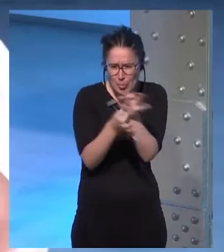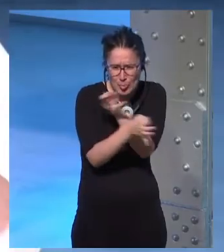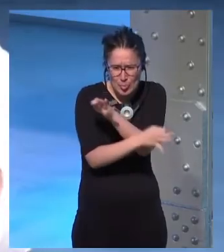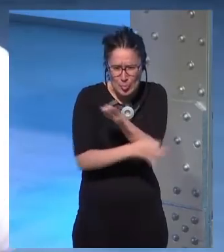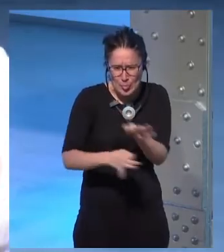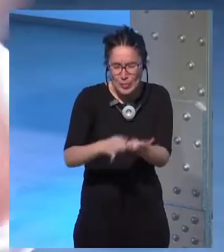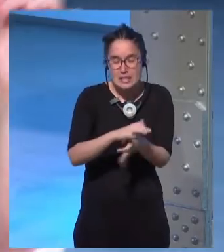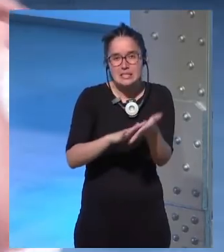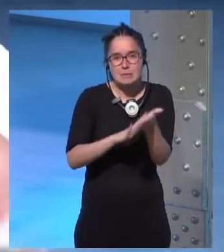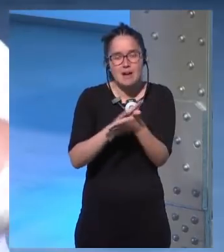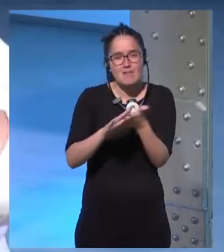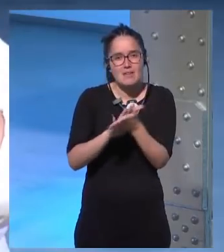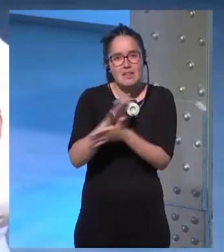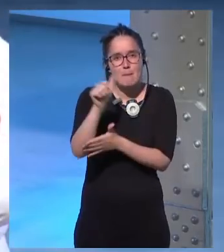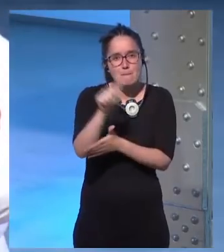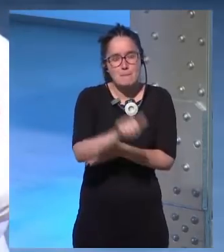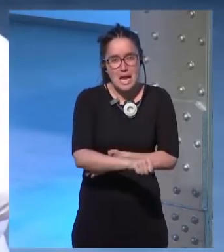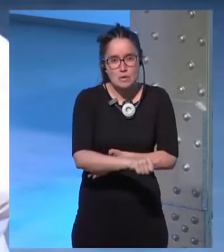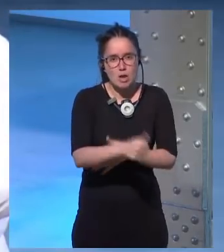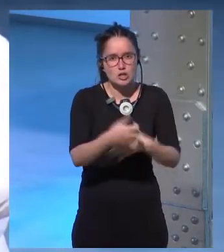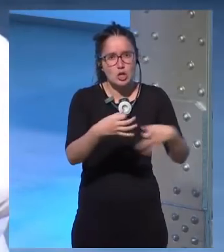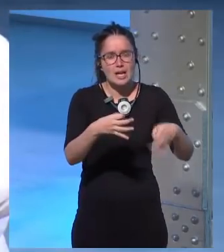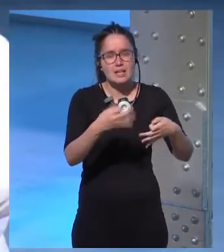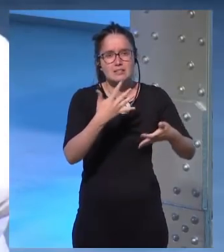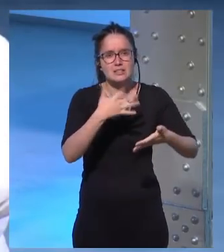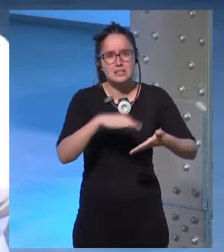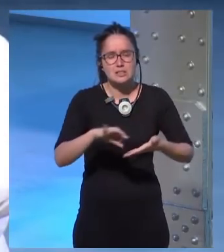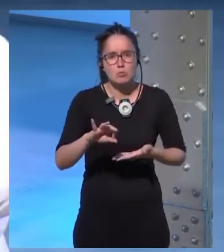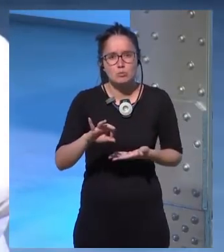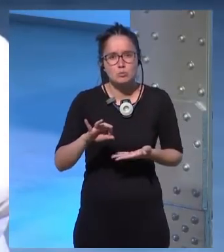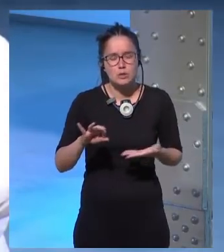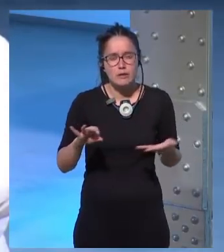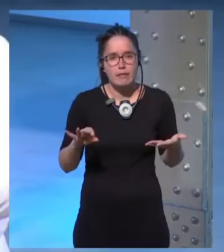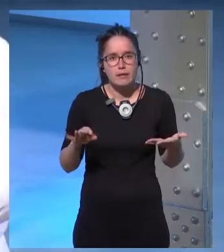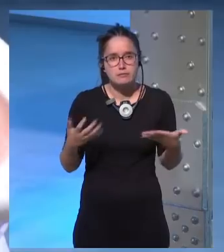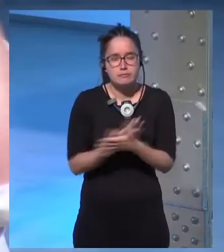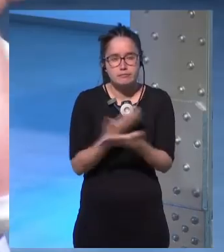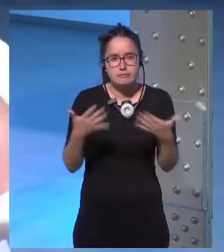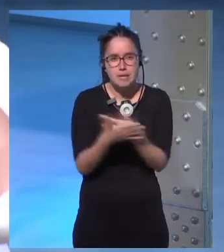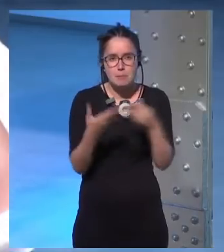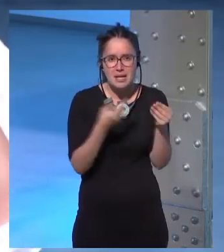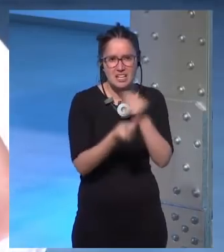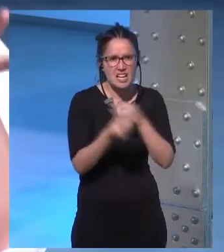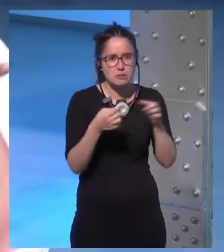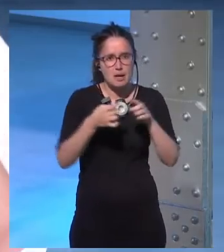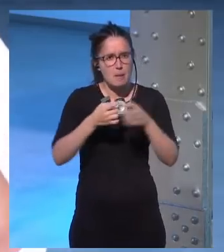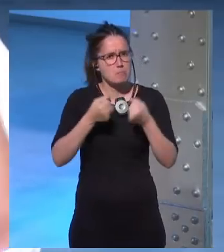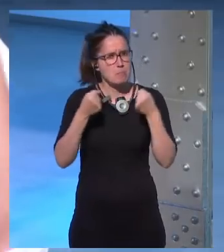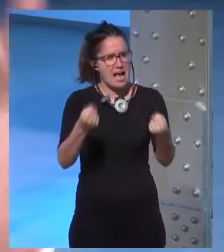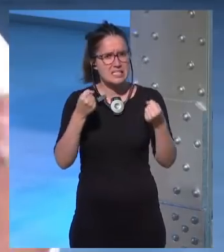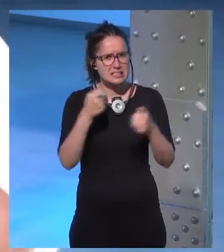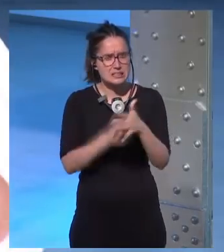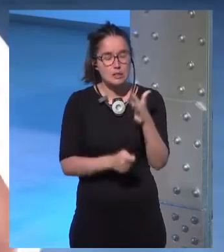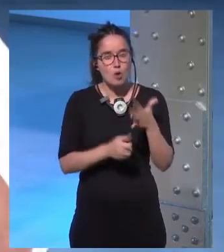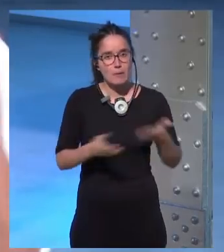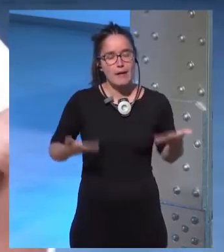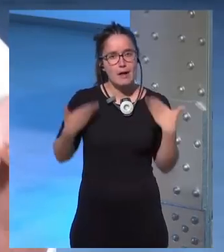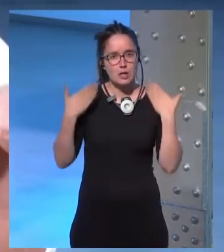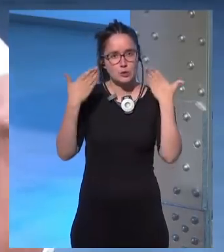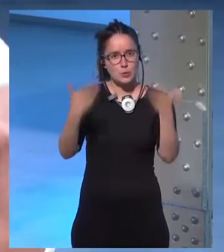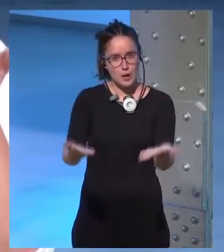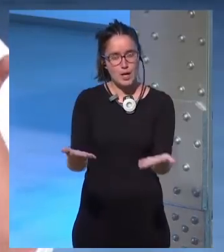more stronger, or make them camouflage and stuff like that. So I